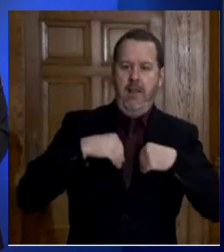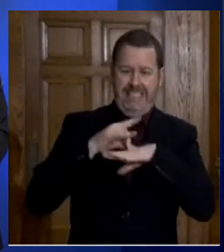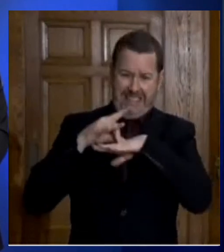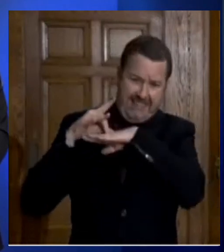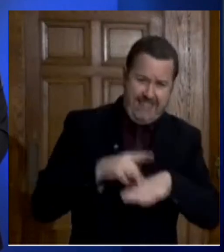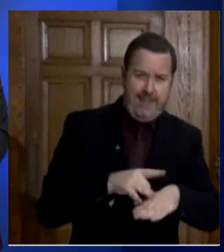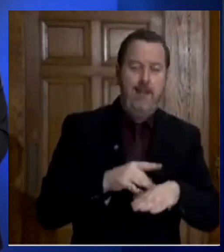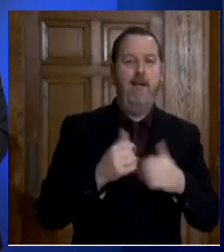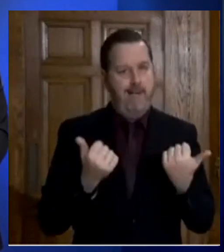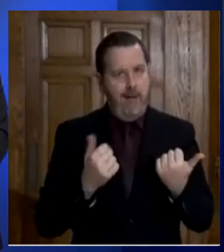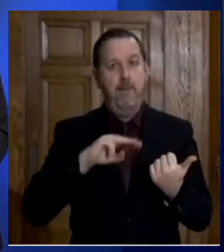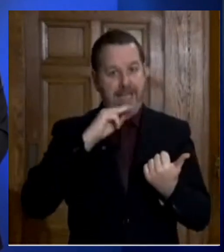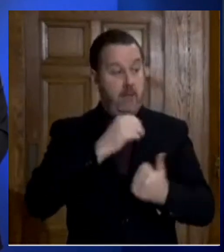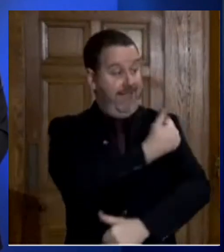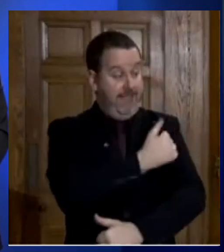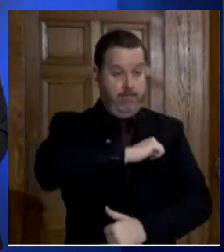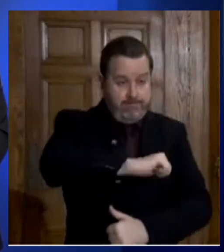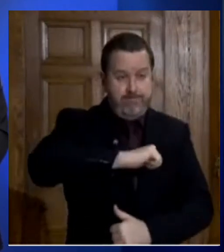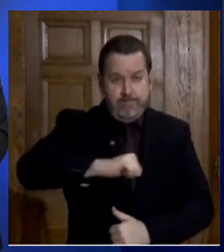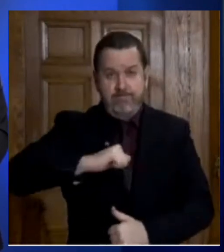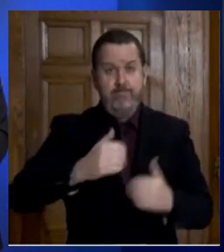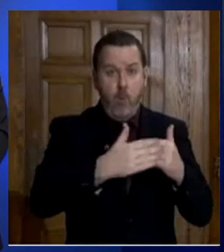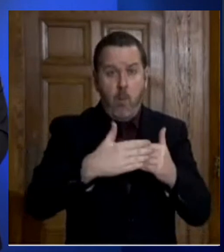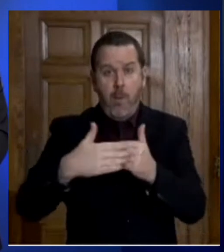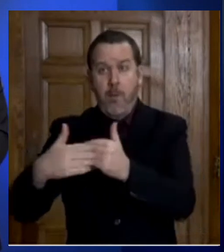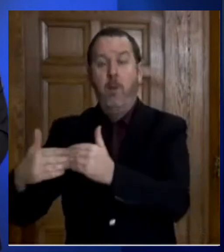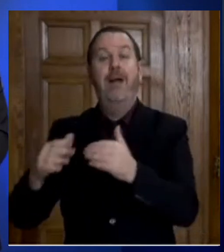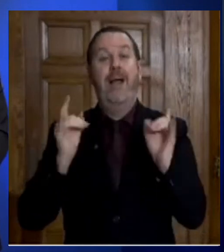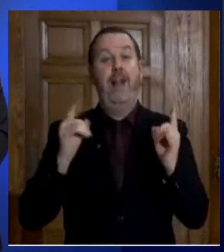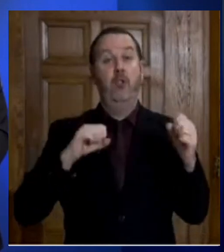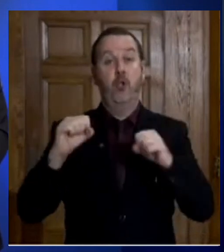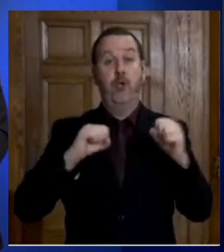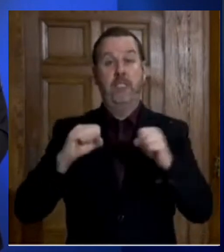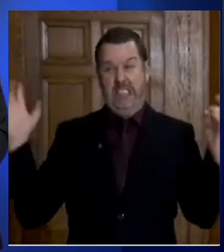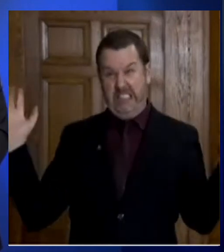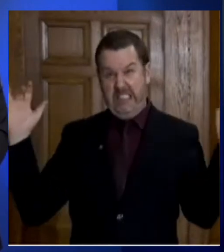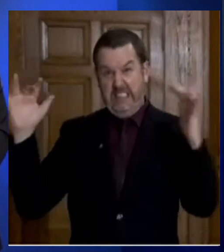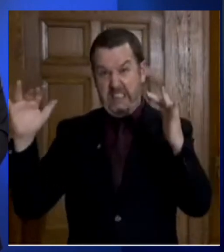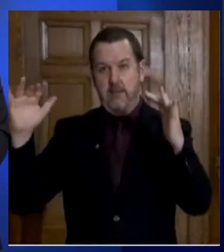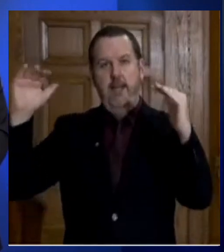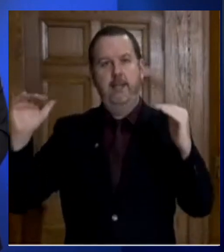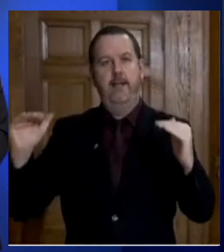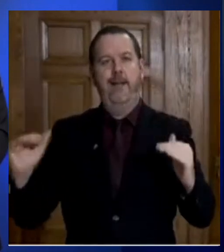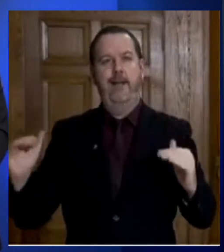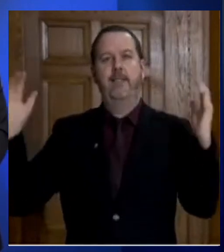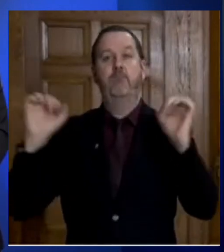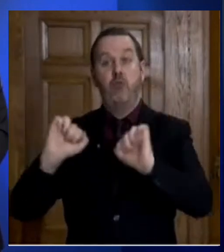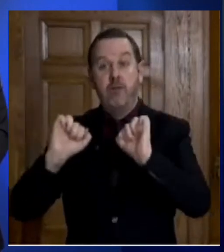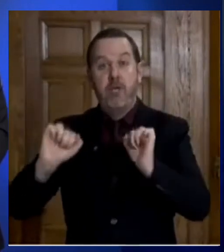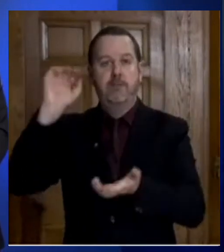people are vaccinated, the pressures on our health service will ease, and that is vital. That is the breakthrough that we